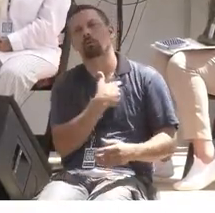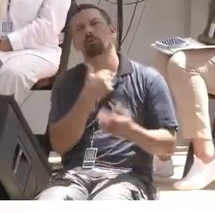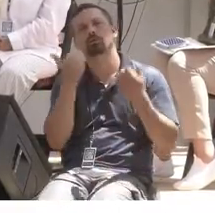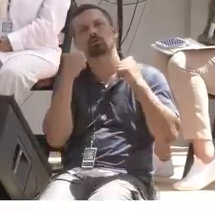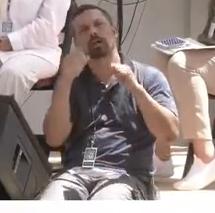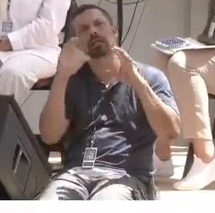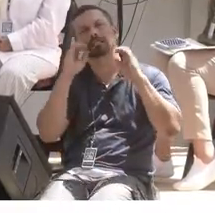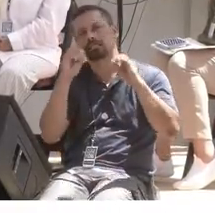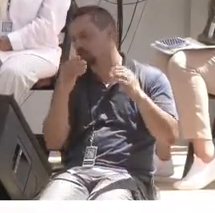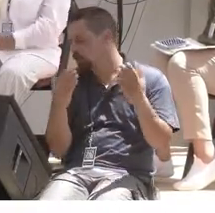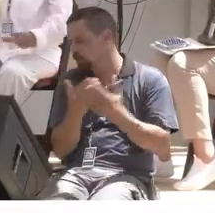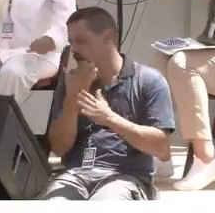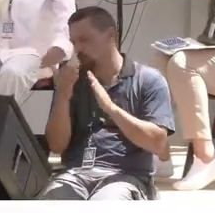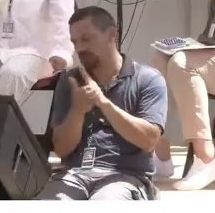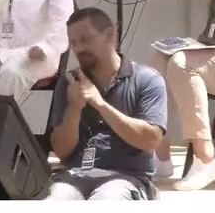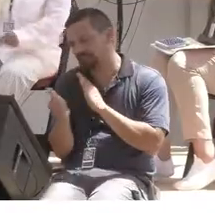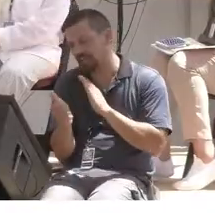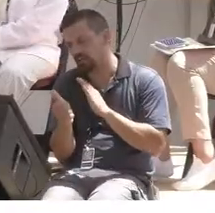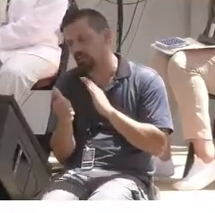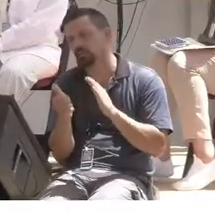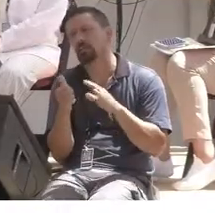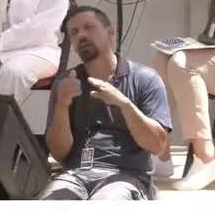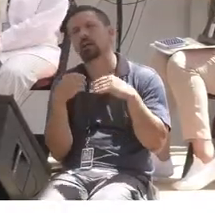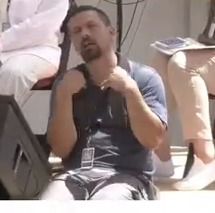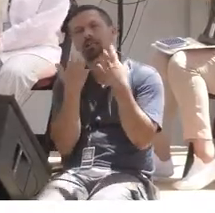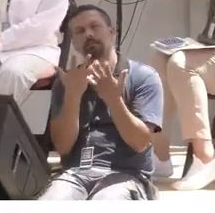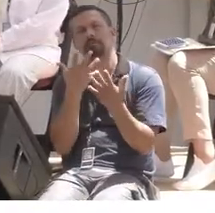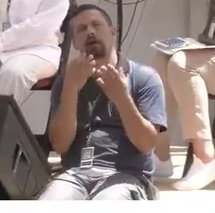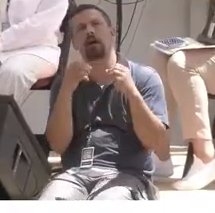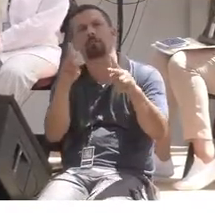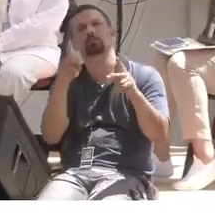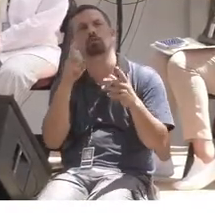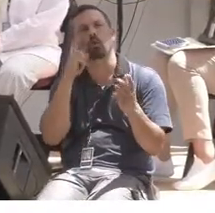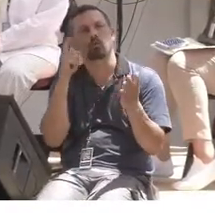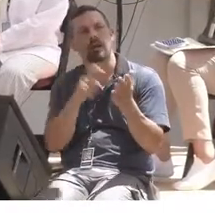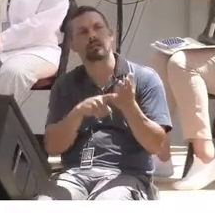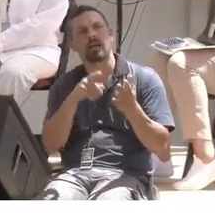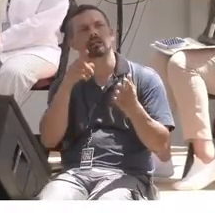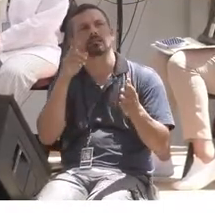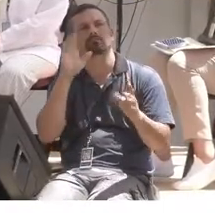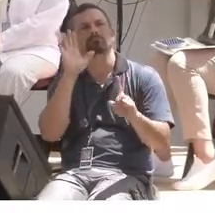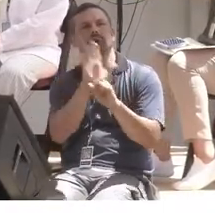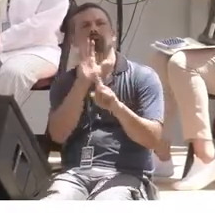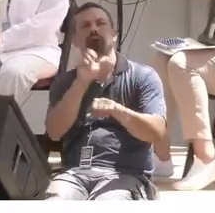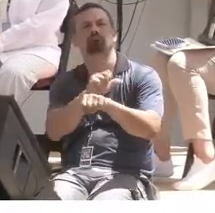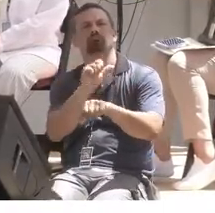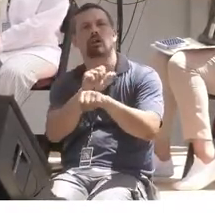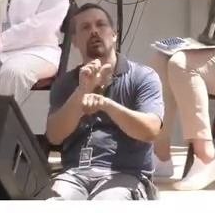newer skills and getting the recognition for what they do.